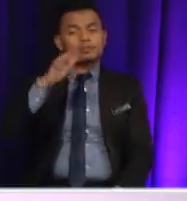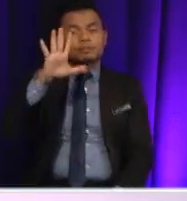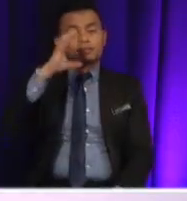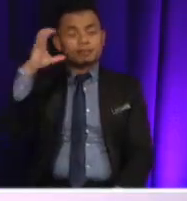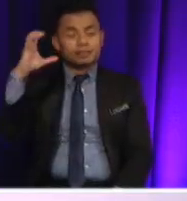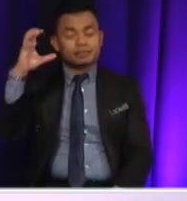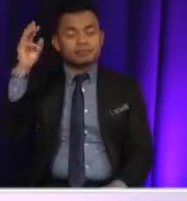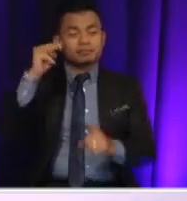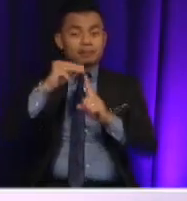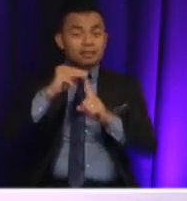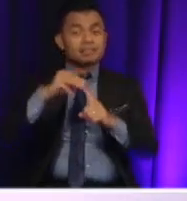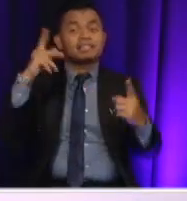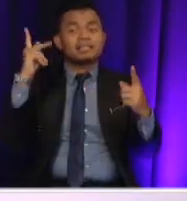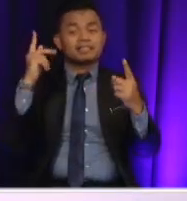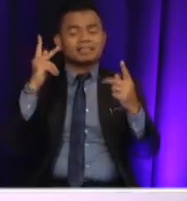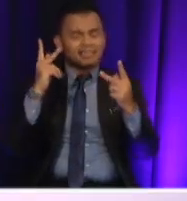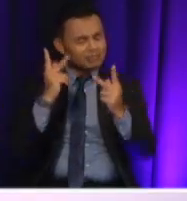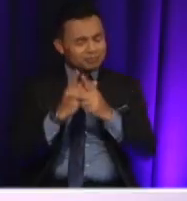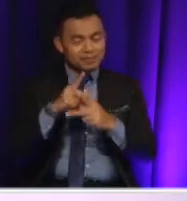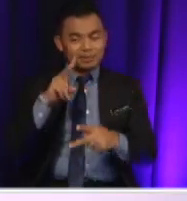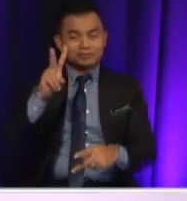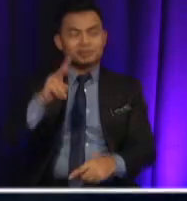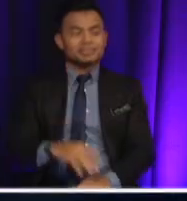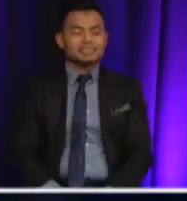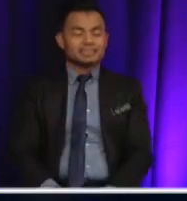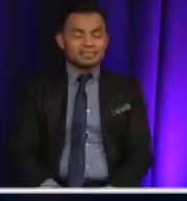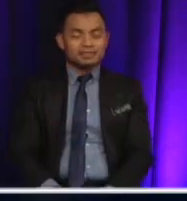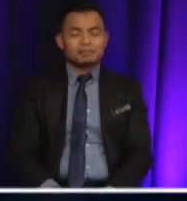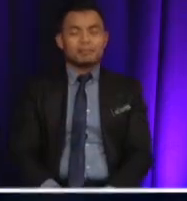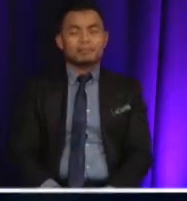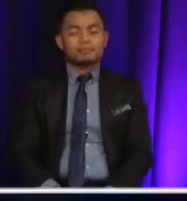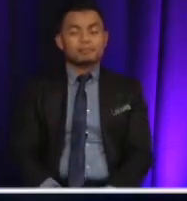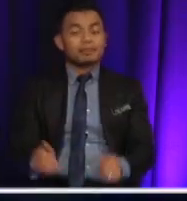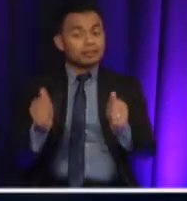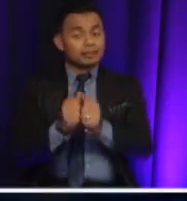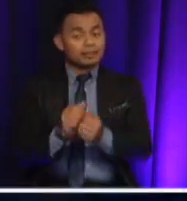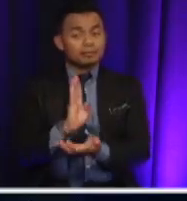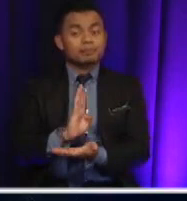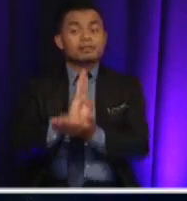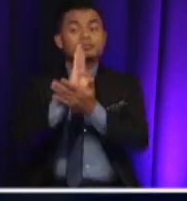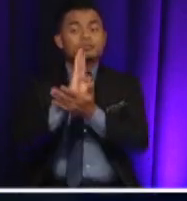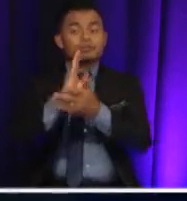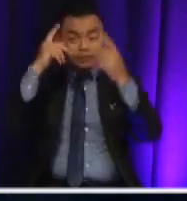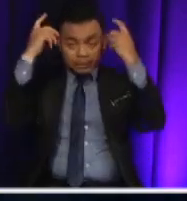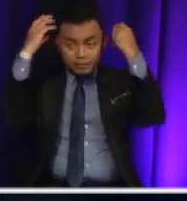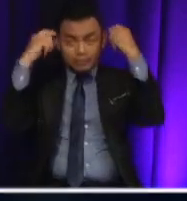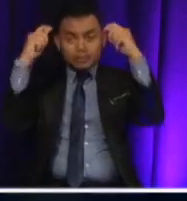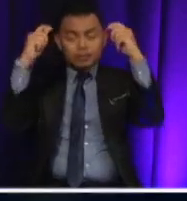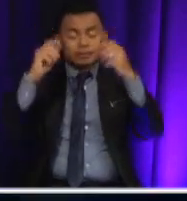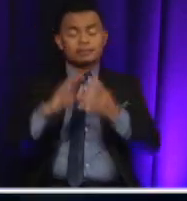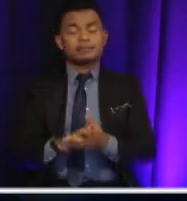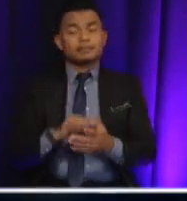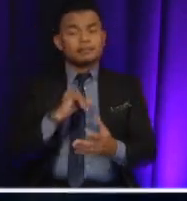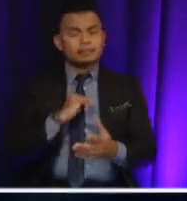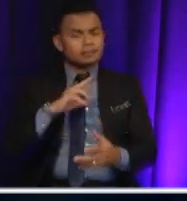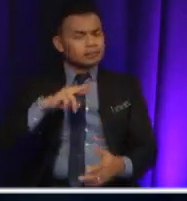times 2. Thank you so much. I wouldn't have done it without your help, teacher. And with that, pupils at home, I'm sure it's exciting,